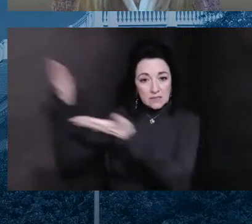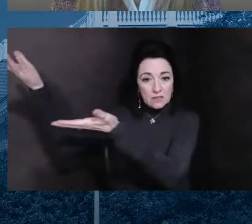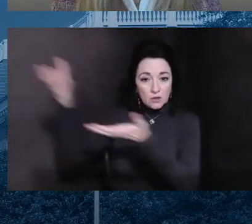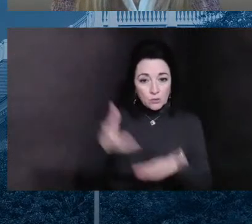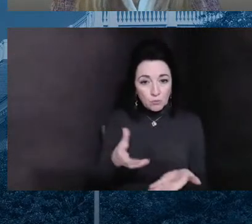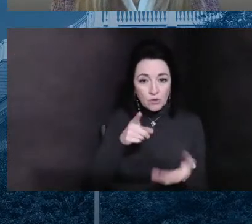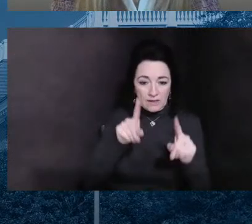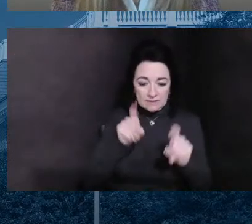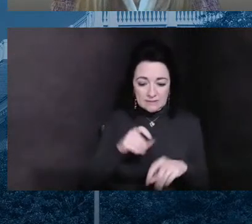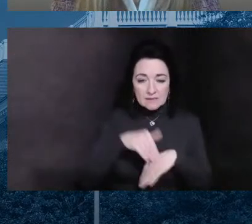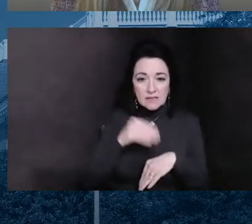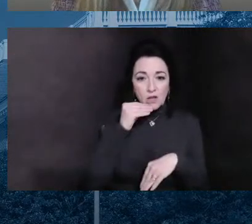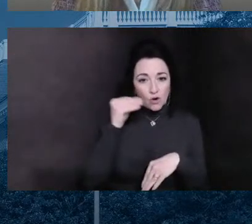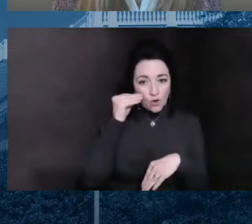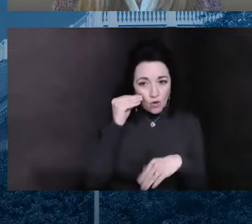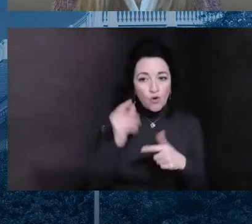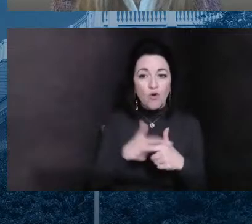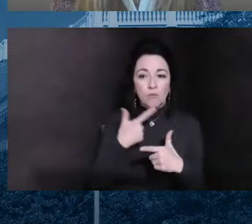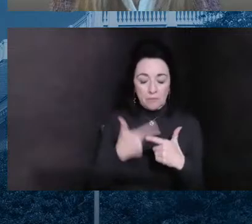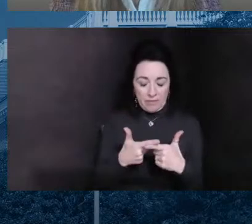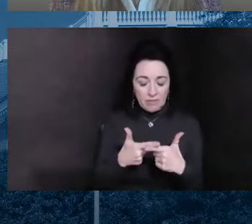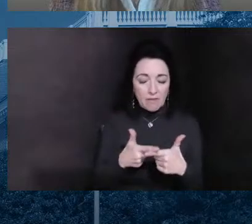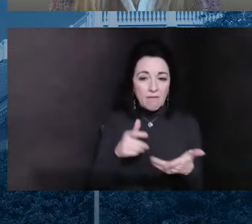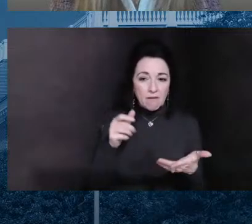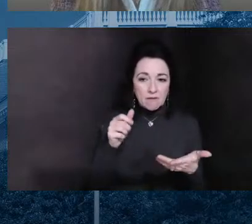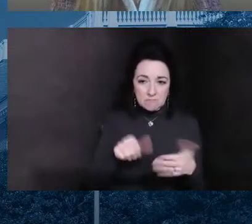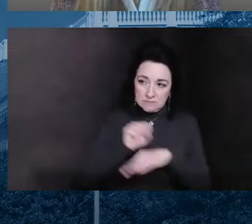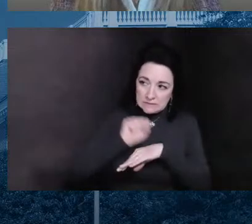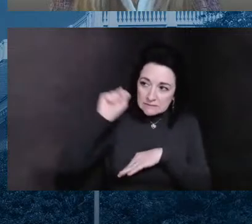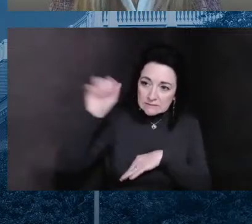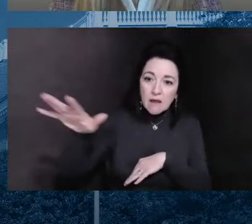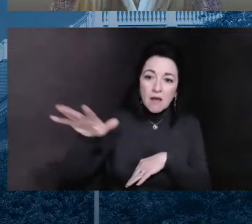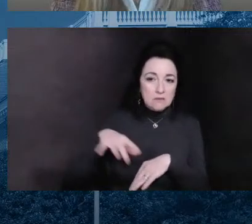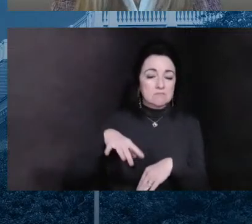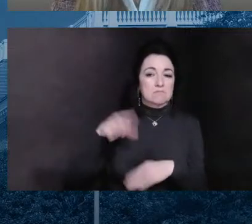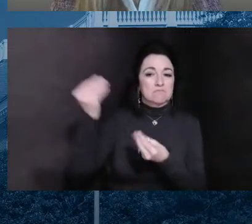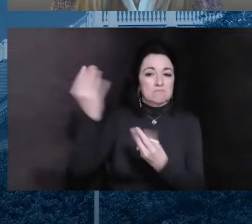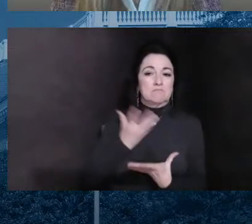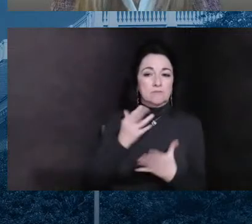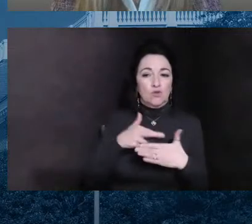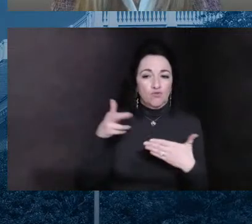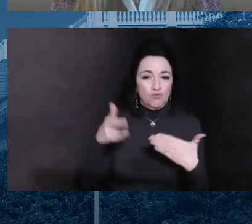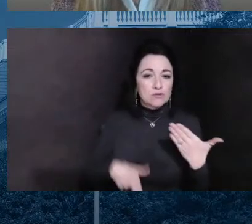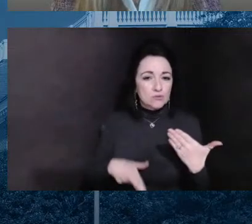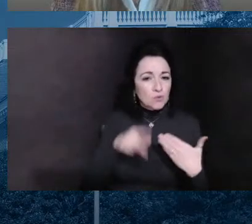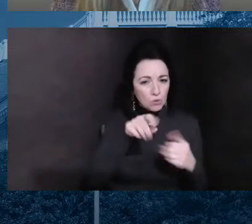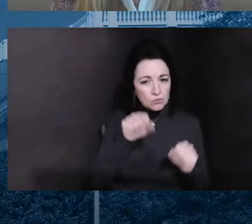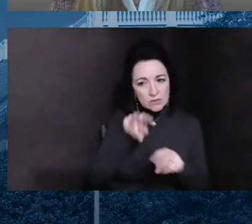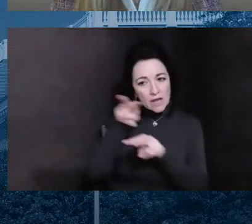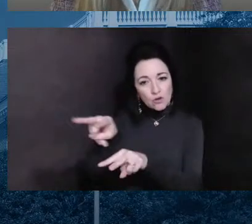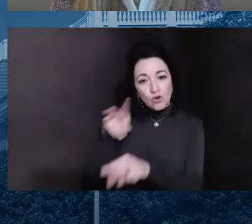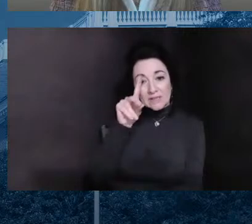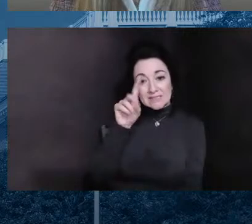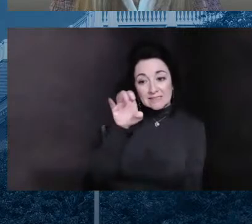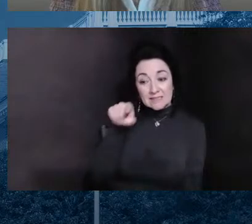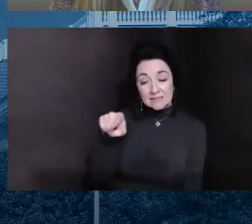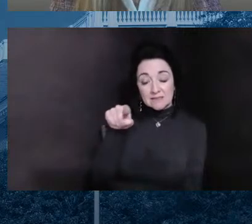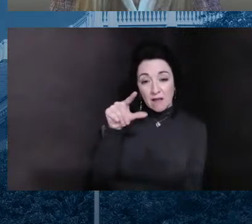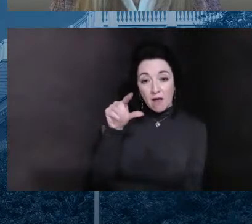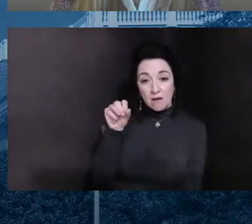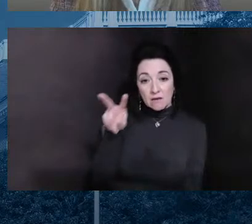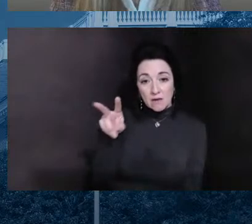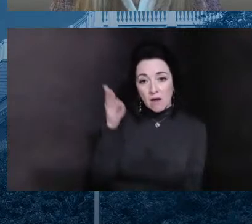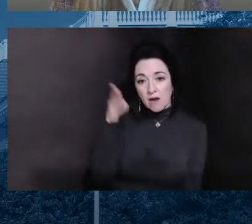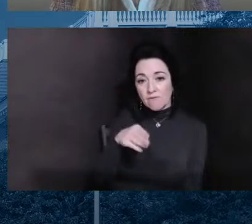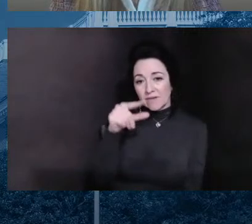ample testing options out there. Go to de.gov/get-tested to find out what's in your neighborhood and helps you out. But that's how we're going